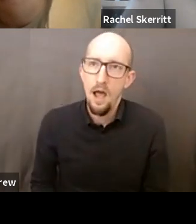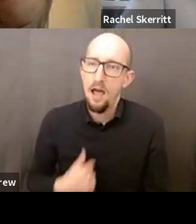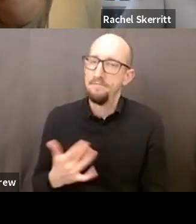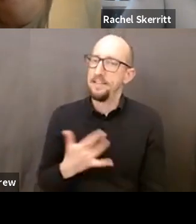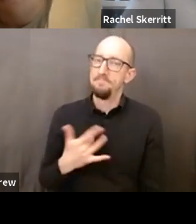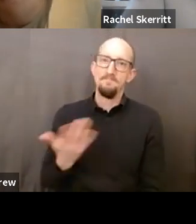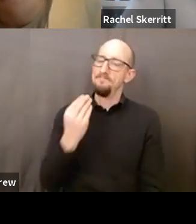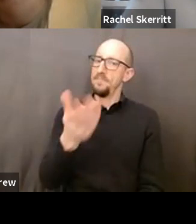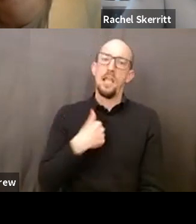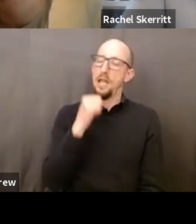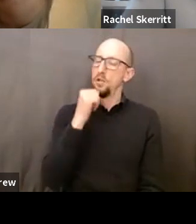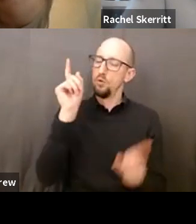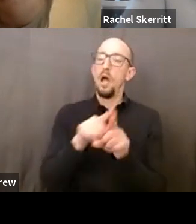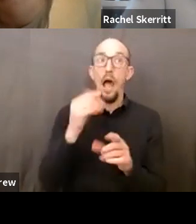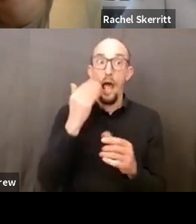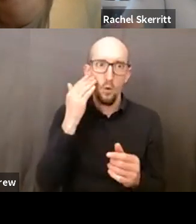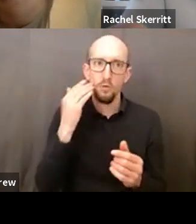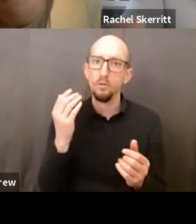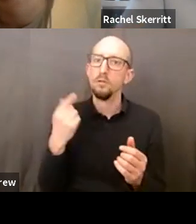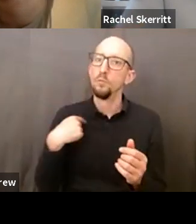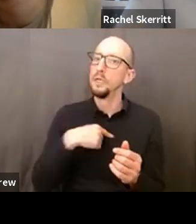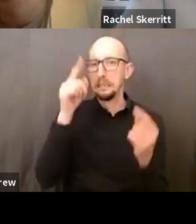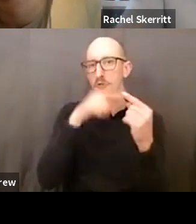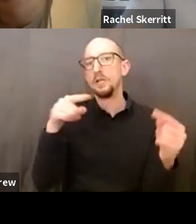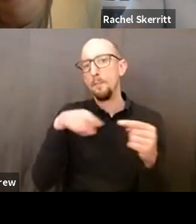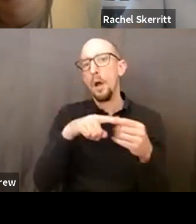don't agree, and I know there are a lot of things we don't agree on, but that's a big